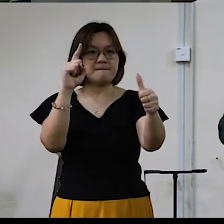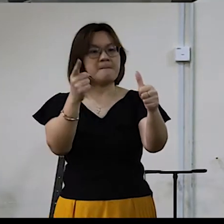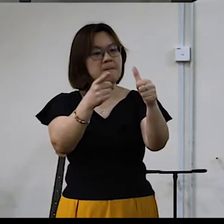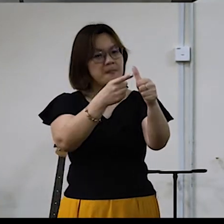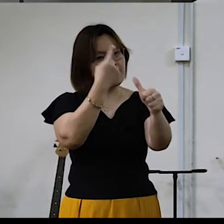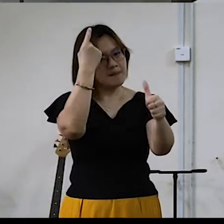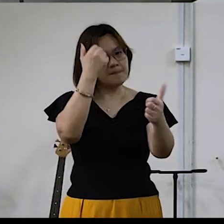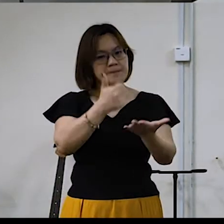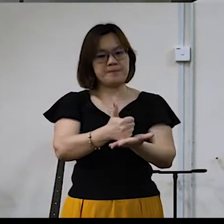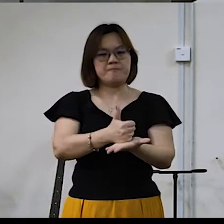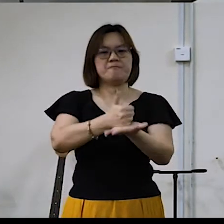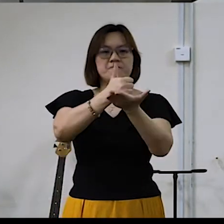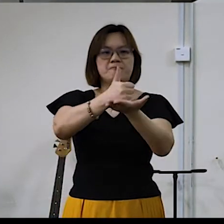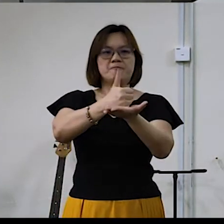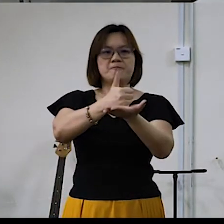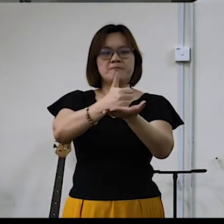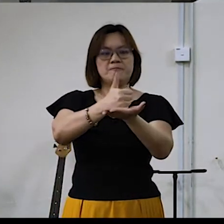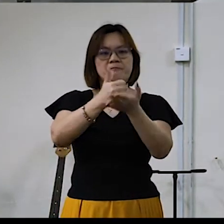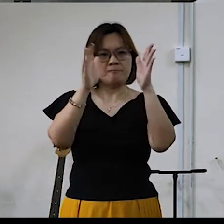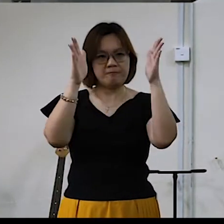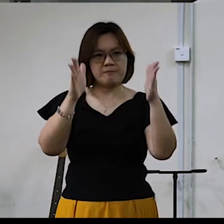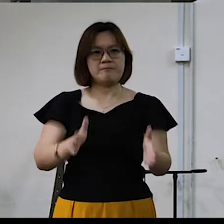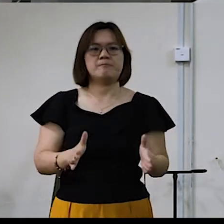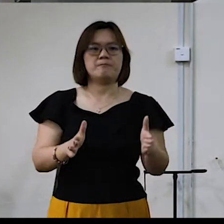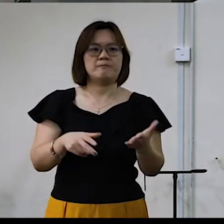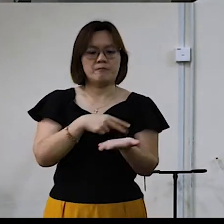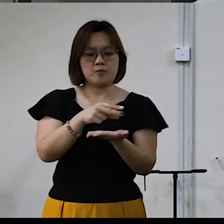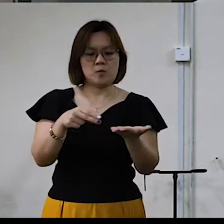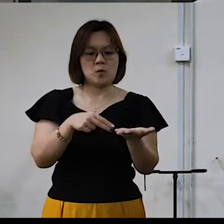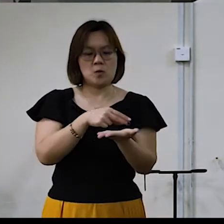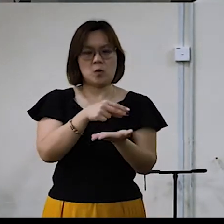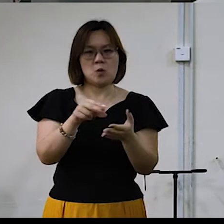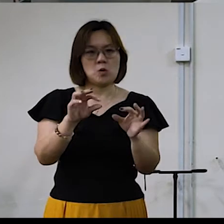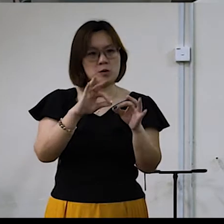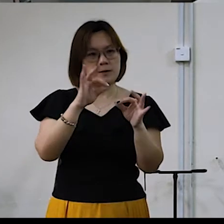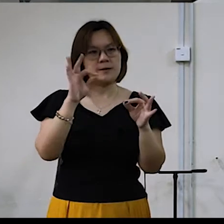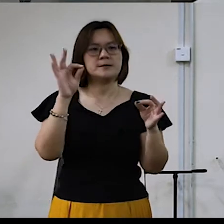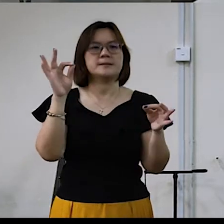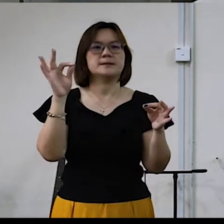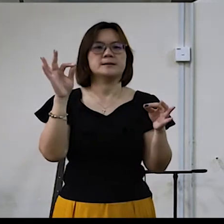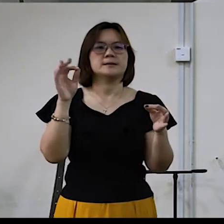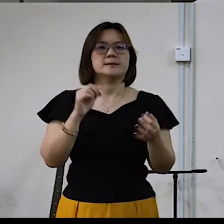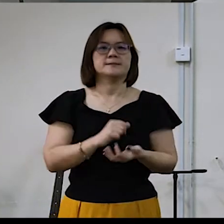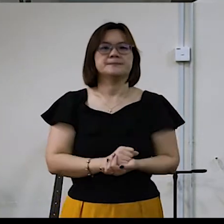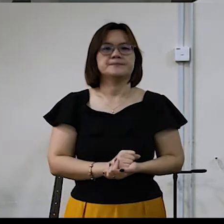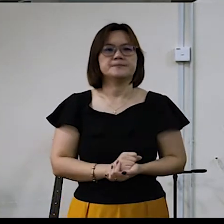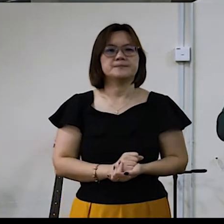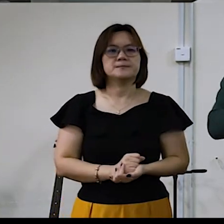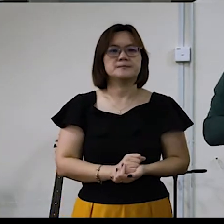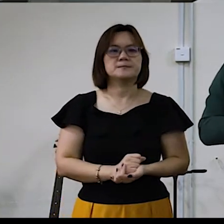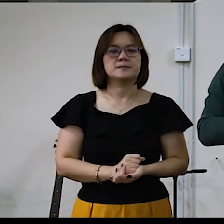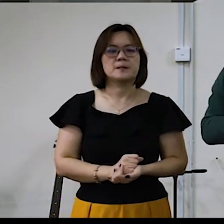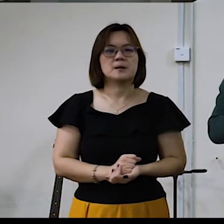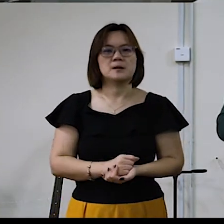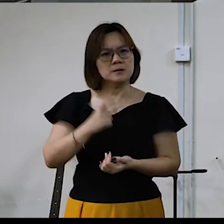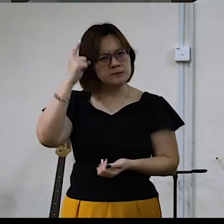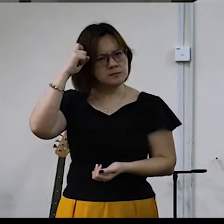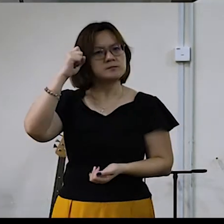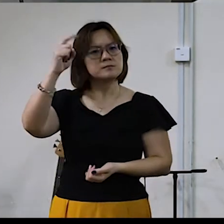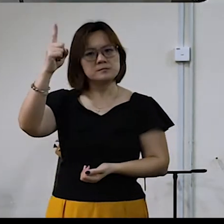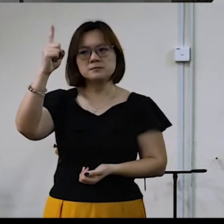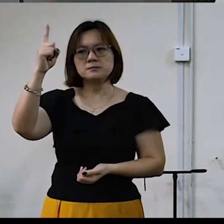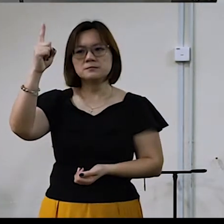today, you cannot afford to forget that. Get that into your brain. Get that into your heart. That the helper is not